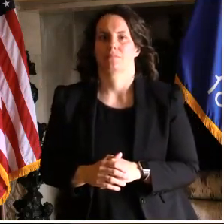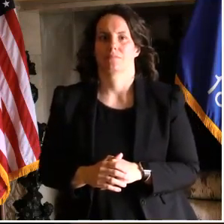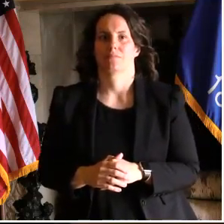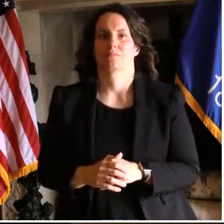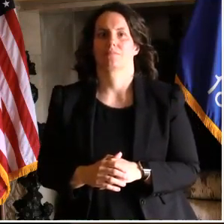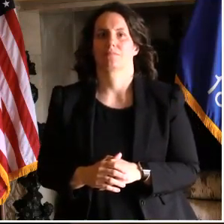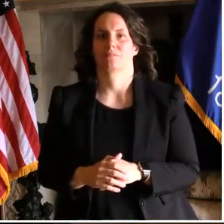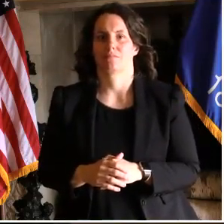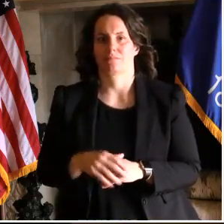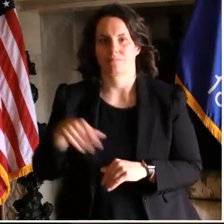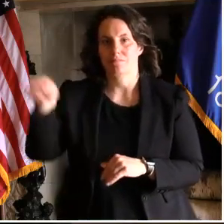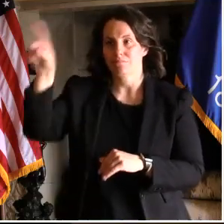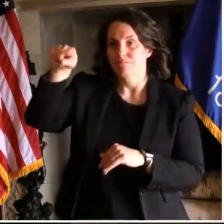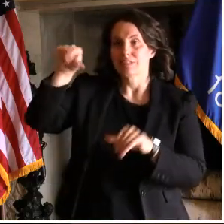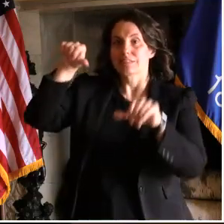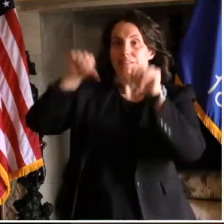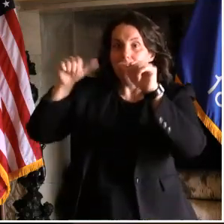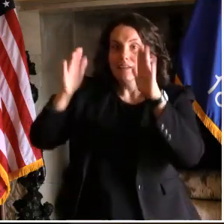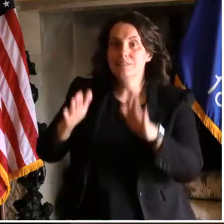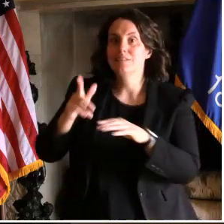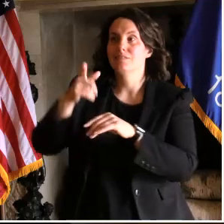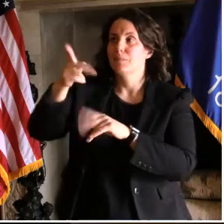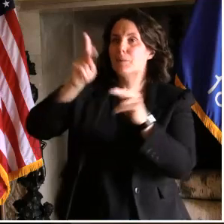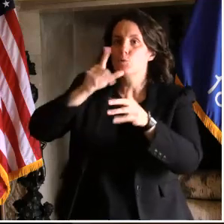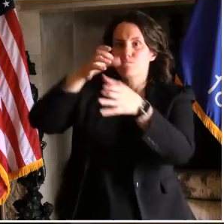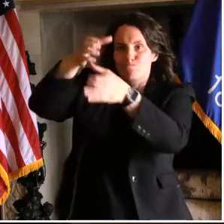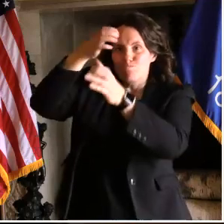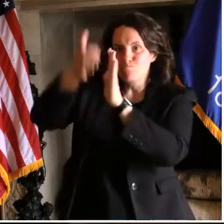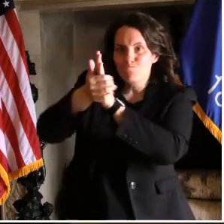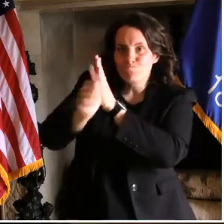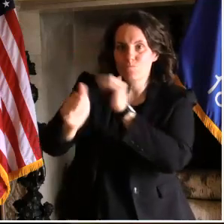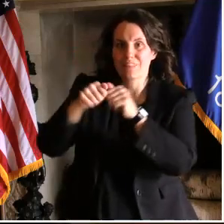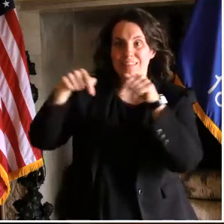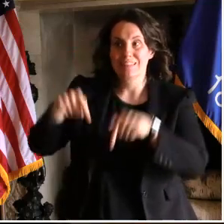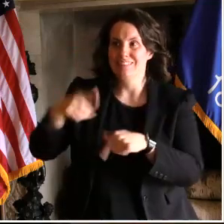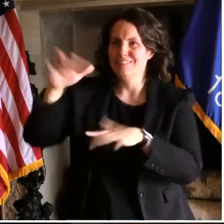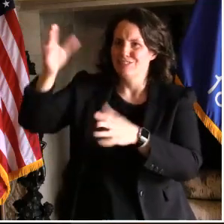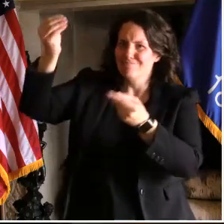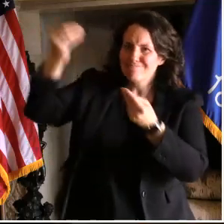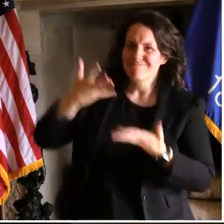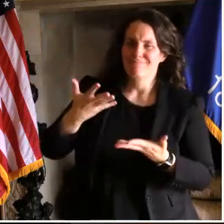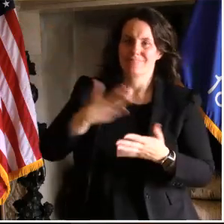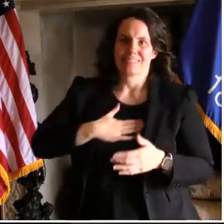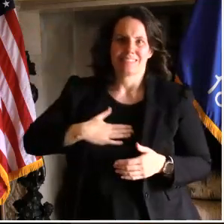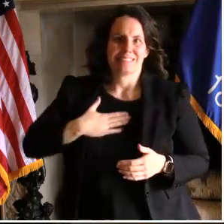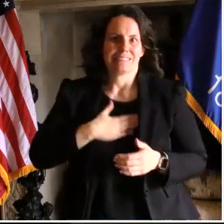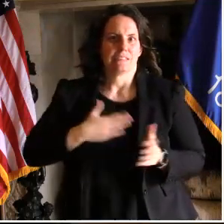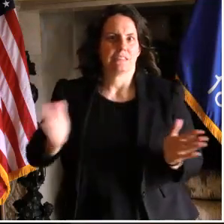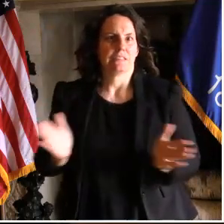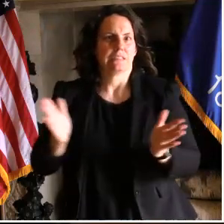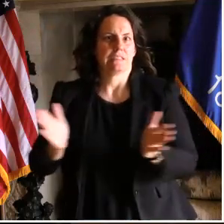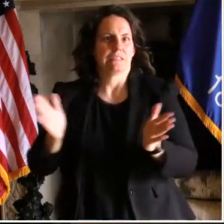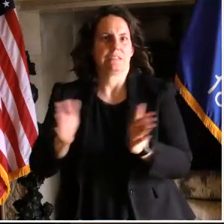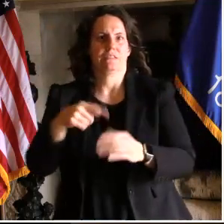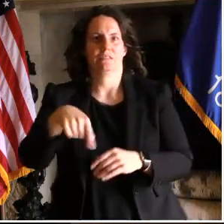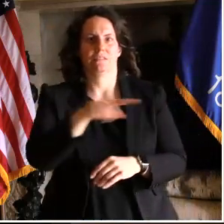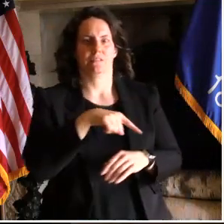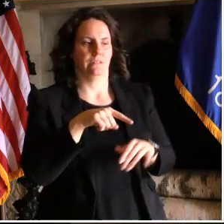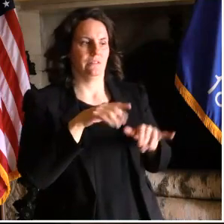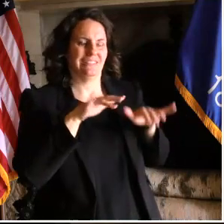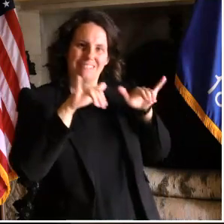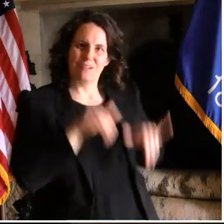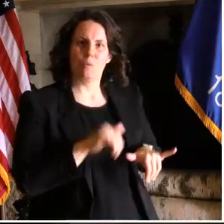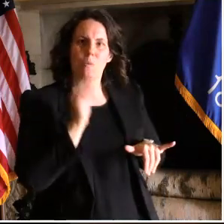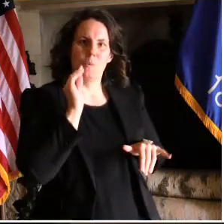that in order to do that, we need to increase the the urgency with which we are staying